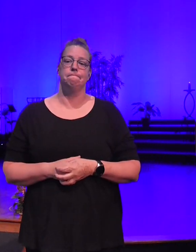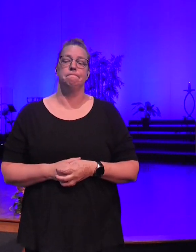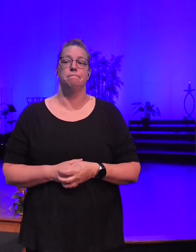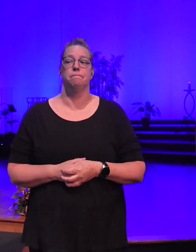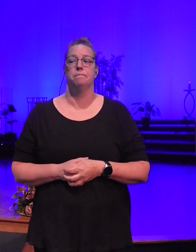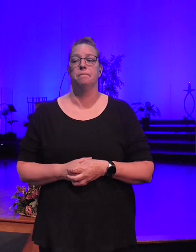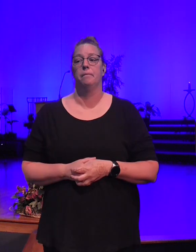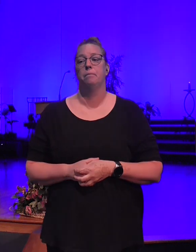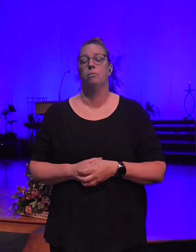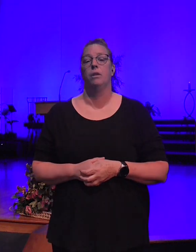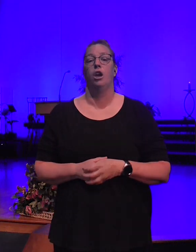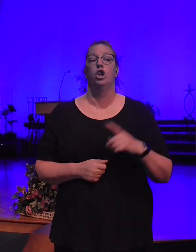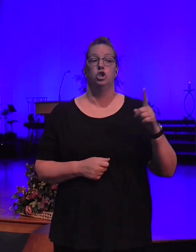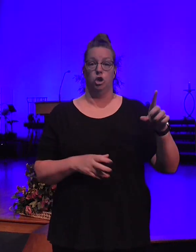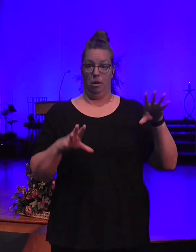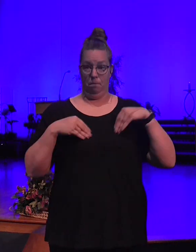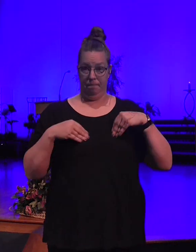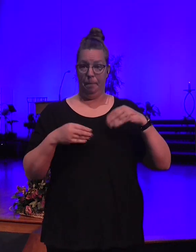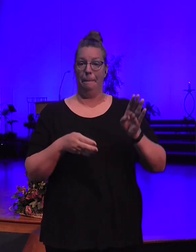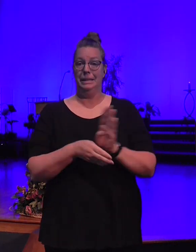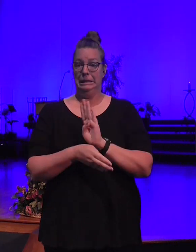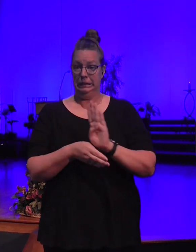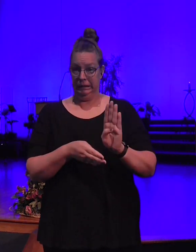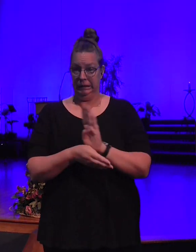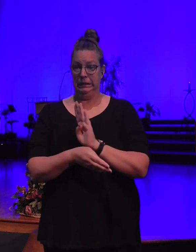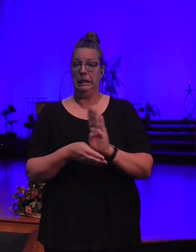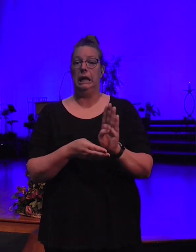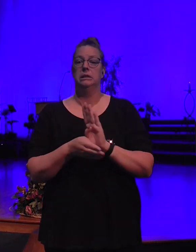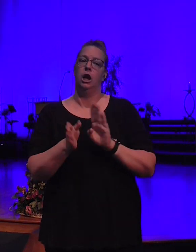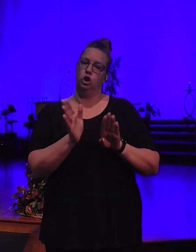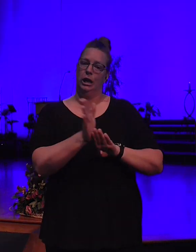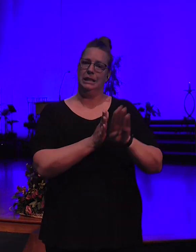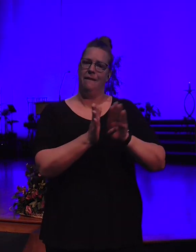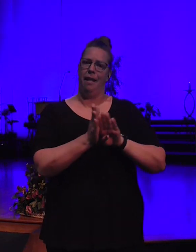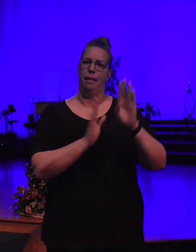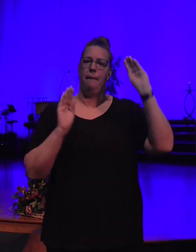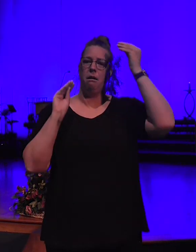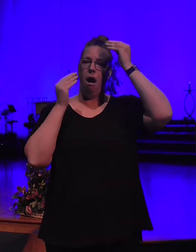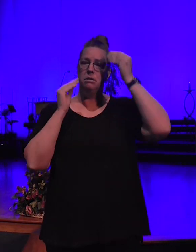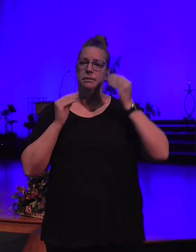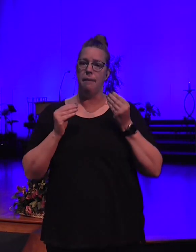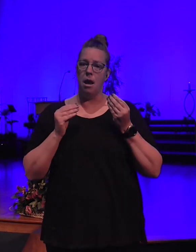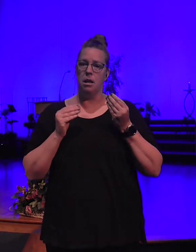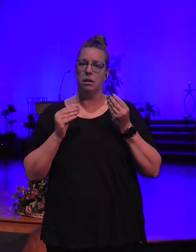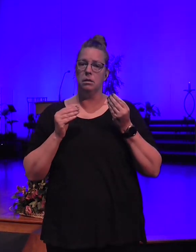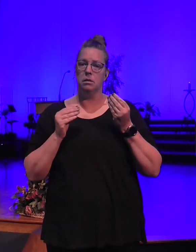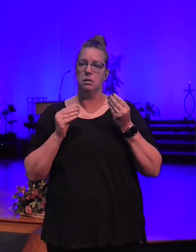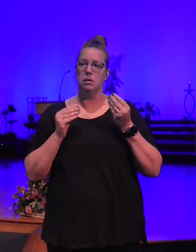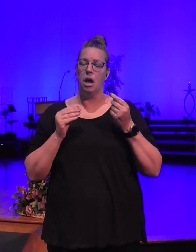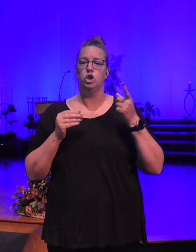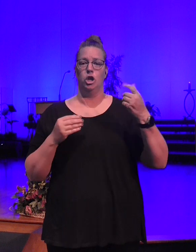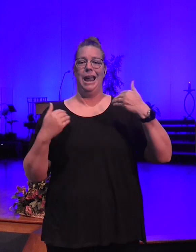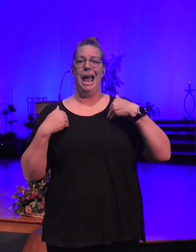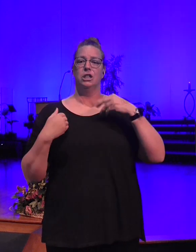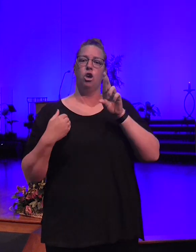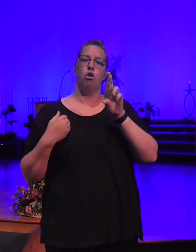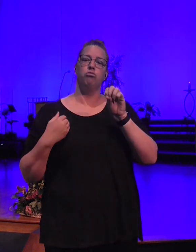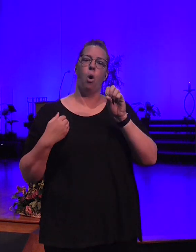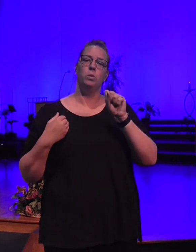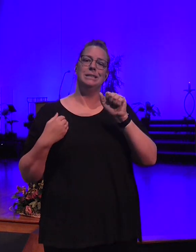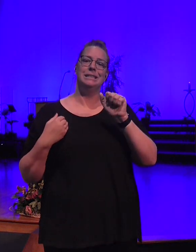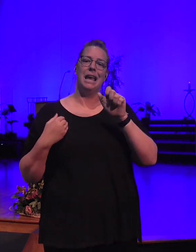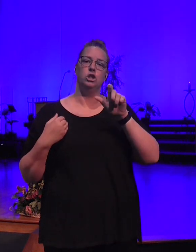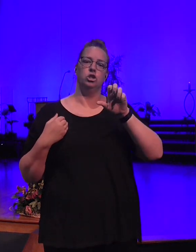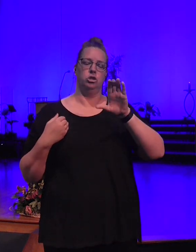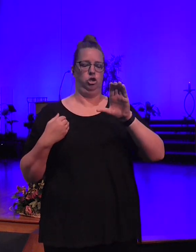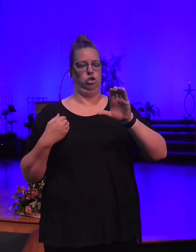She's had a business. She actually was developing a cosmetic because she had rosacea, which is a